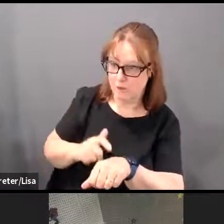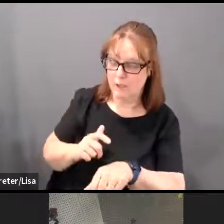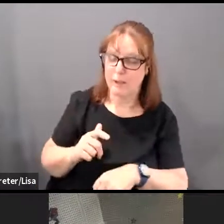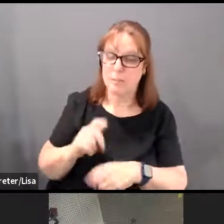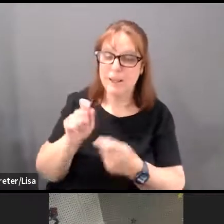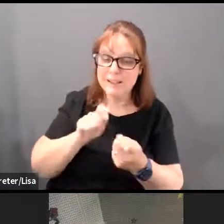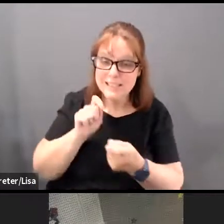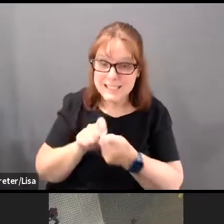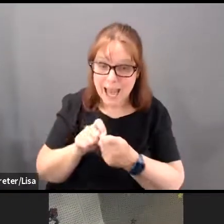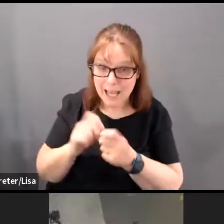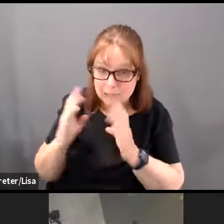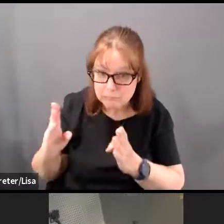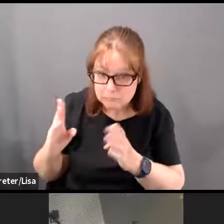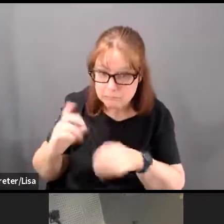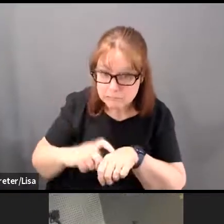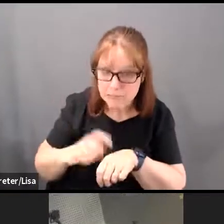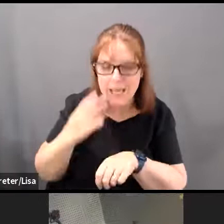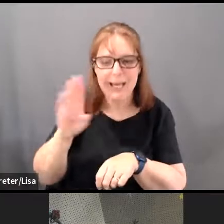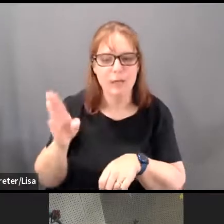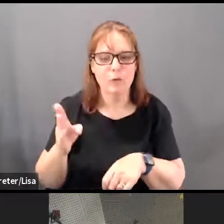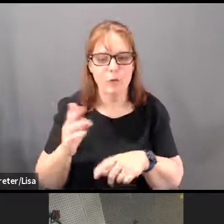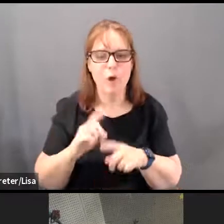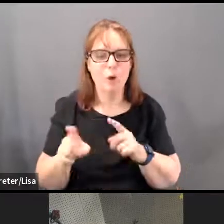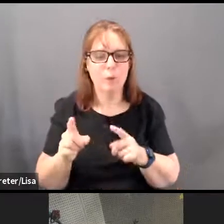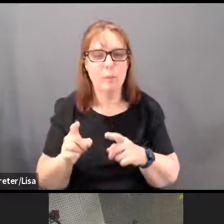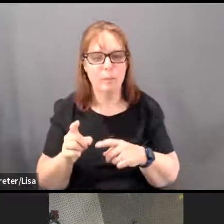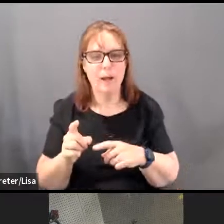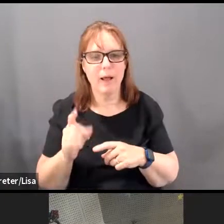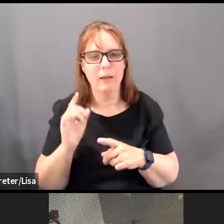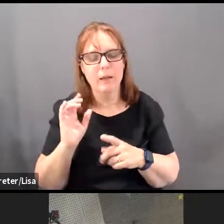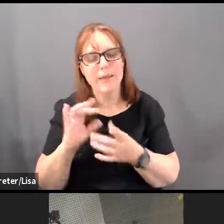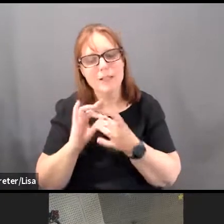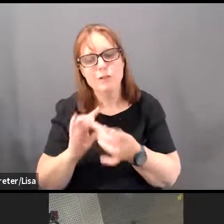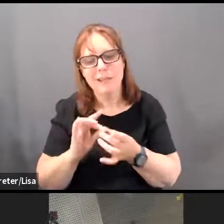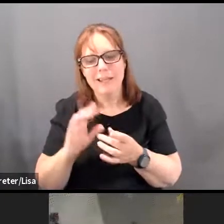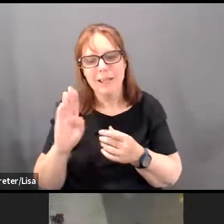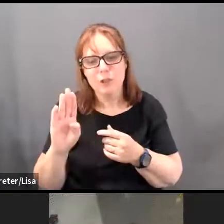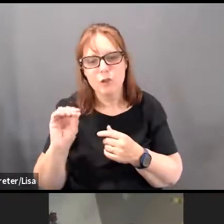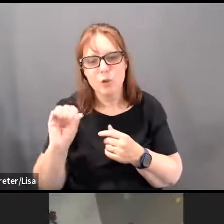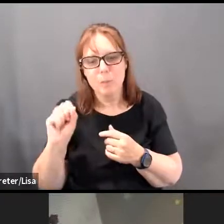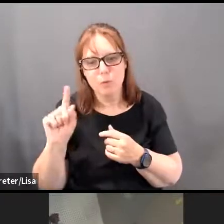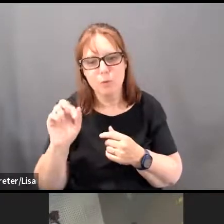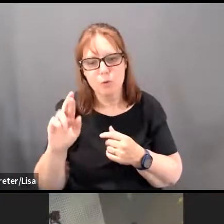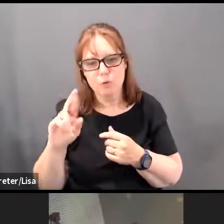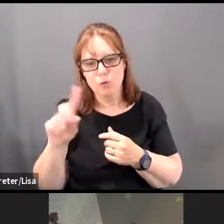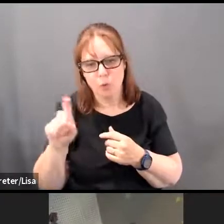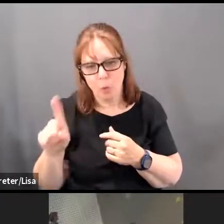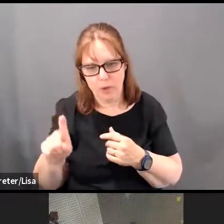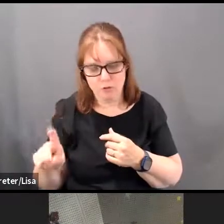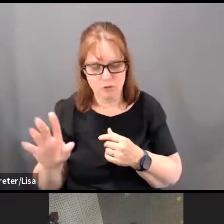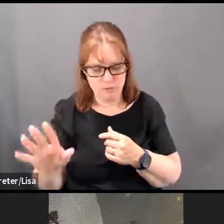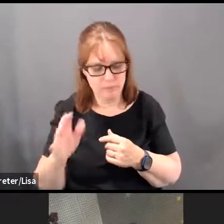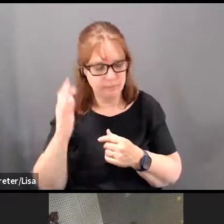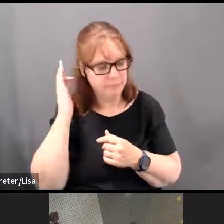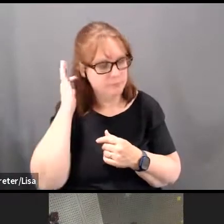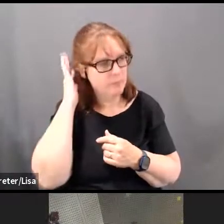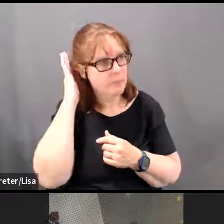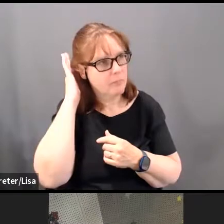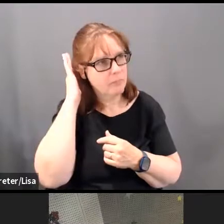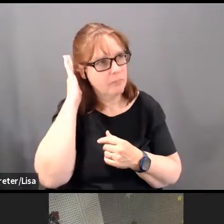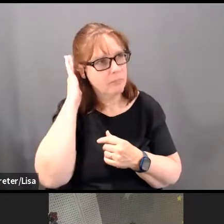time. In other words, that gets the whole booster issue right now. So, but right now, we're like, just so you know how we're measuring